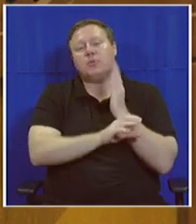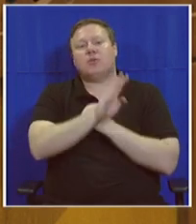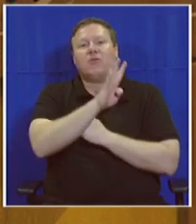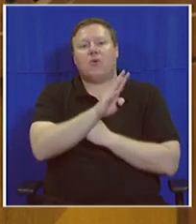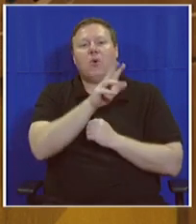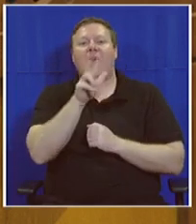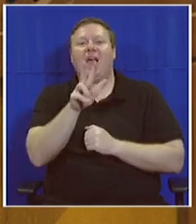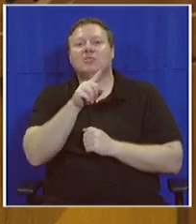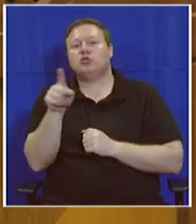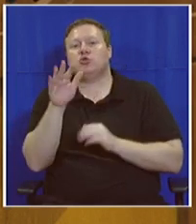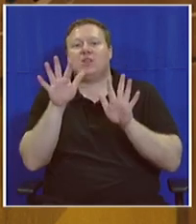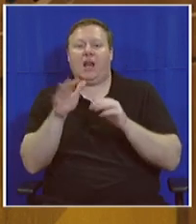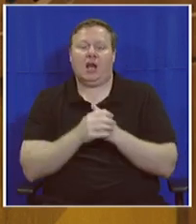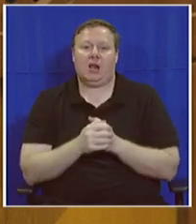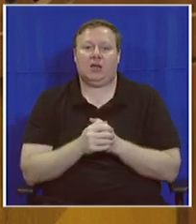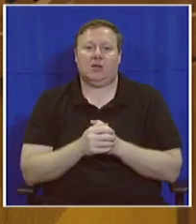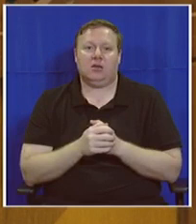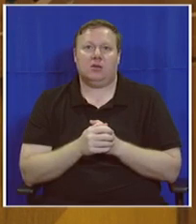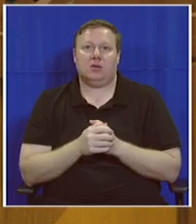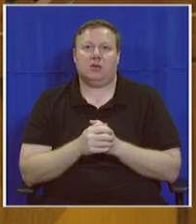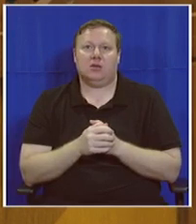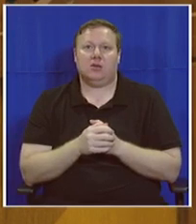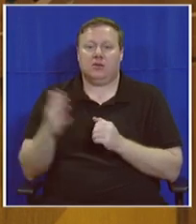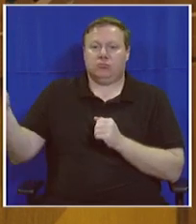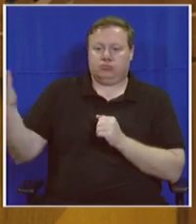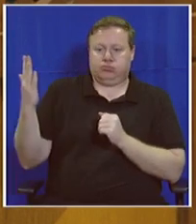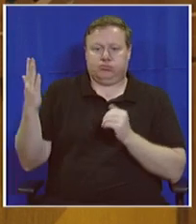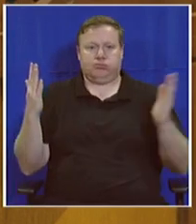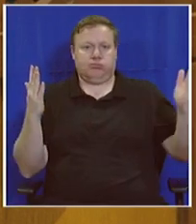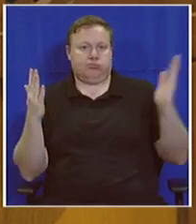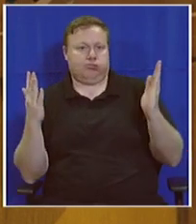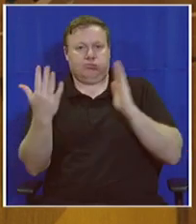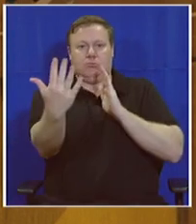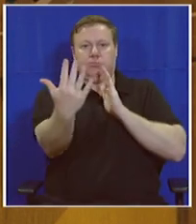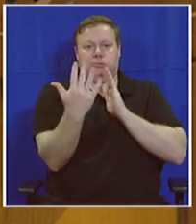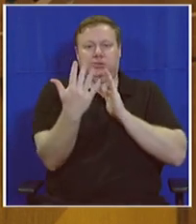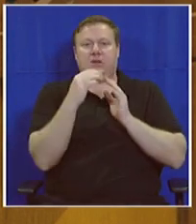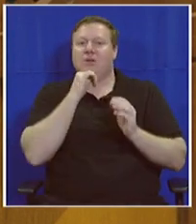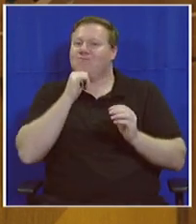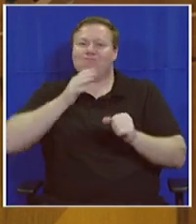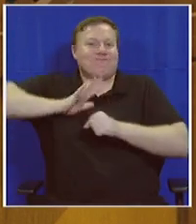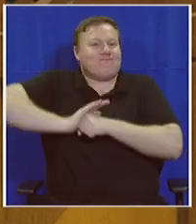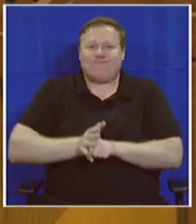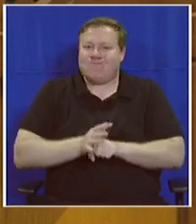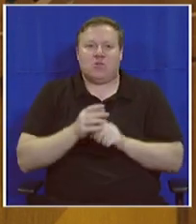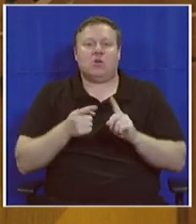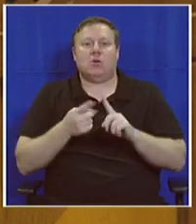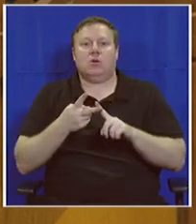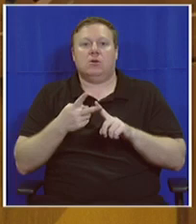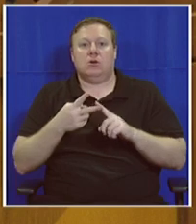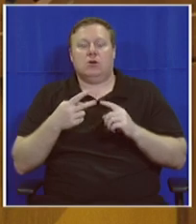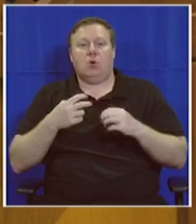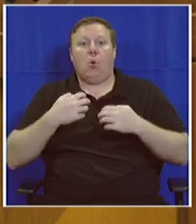We are hard-pressed on every side, yet not crushed. We are perplexed, but not in